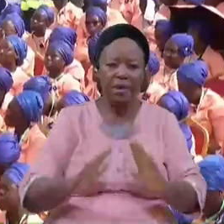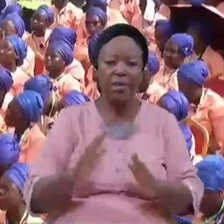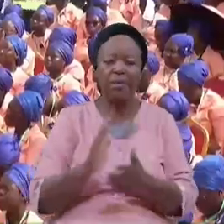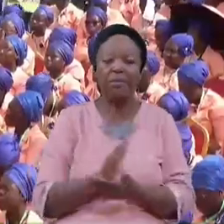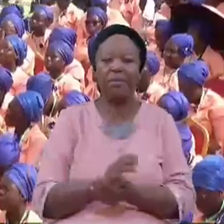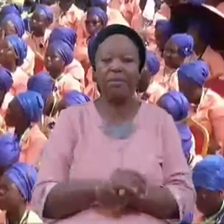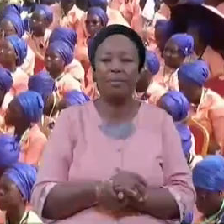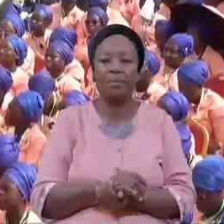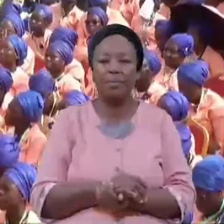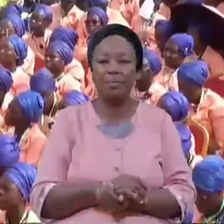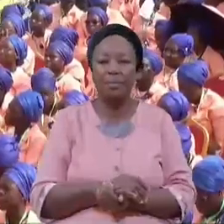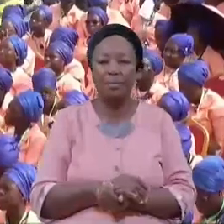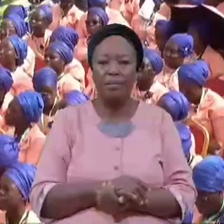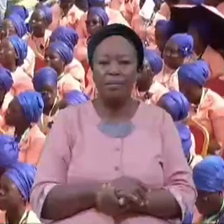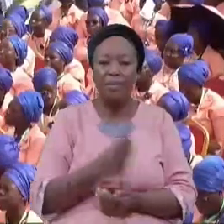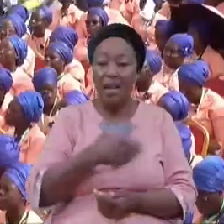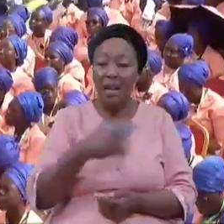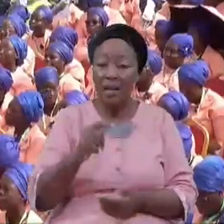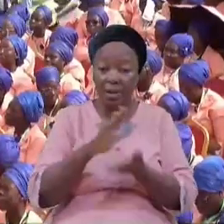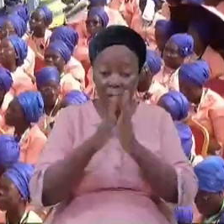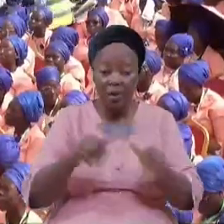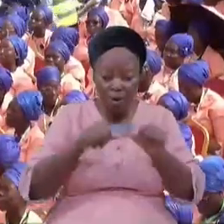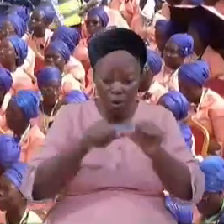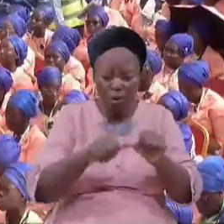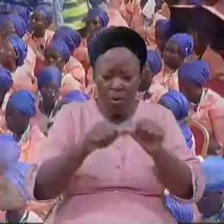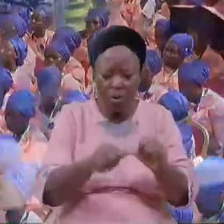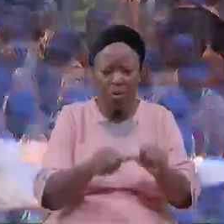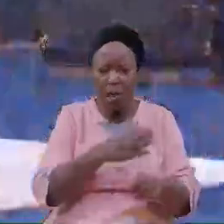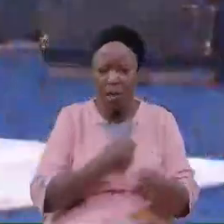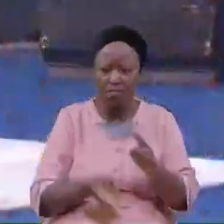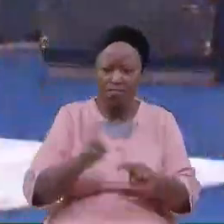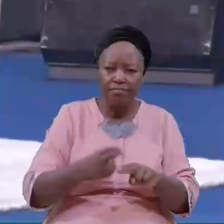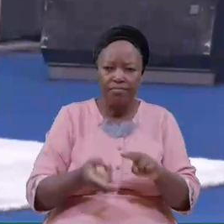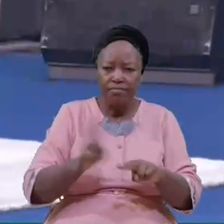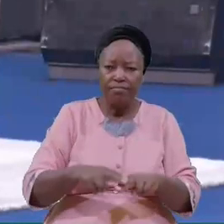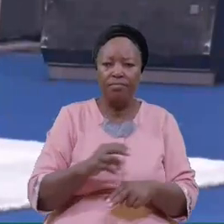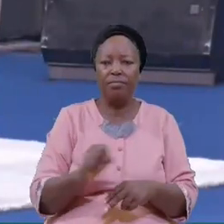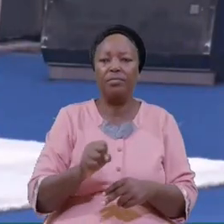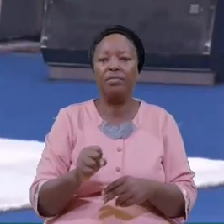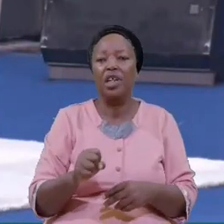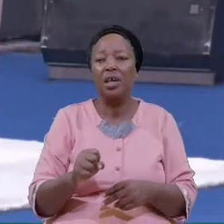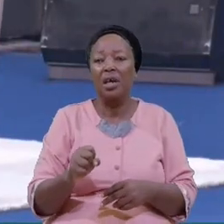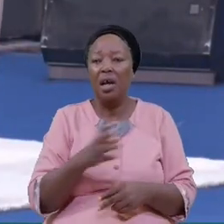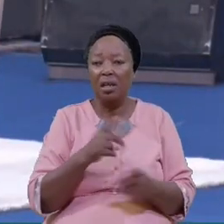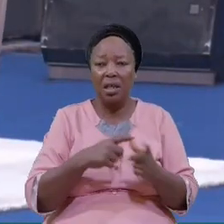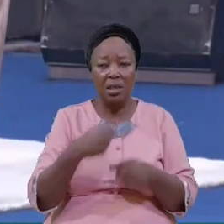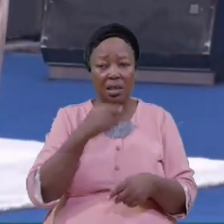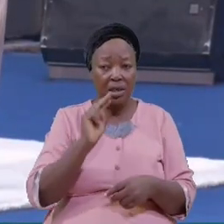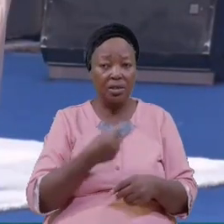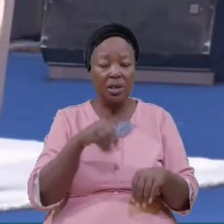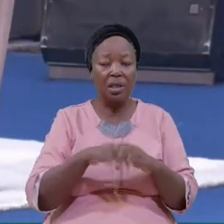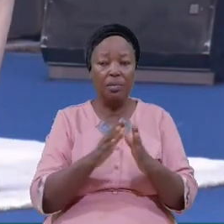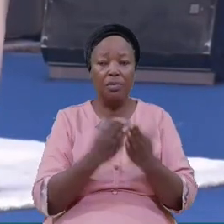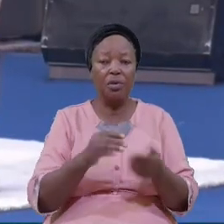donne cette paix. And the peace continues on increasing. Et la paix continue et ça croît. It tells us in Philippians chapter 4,